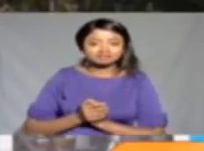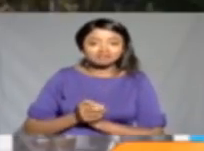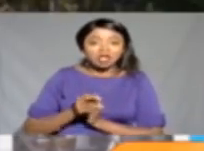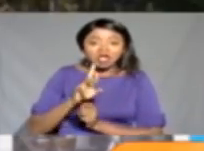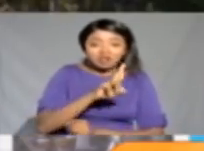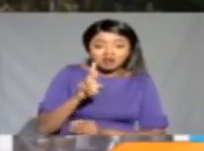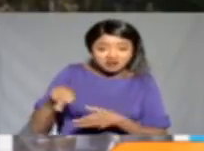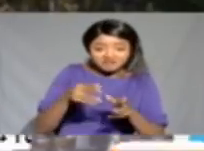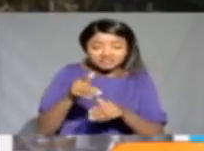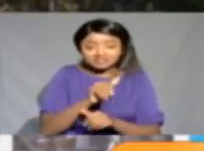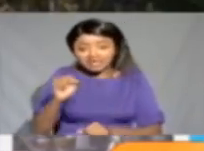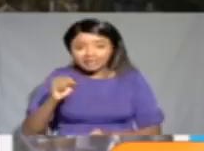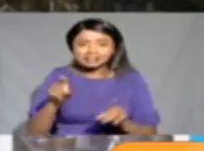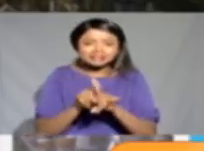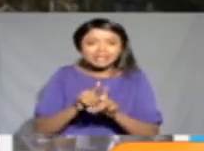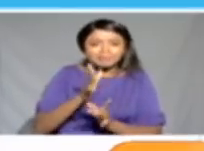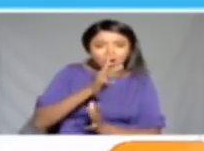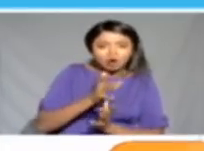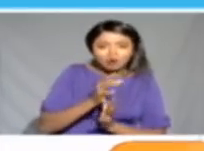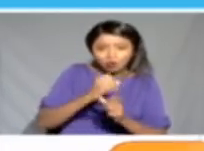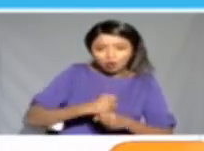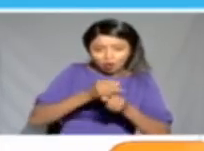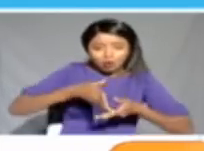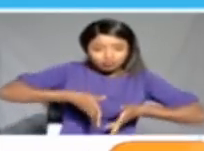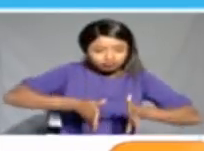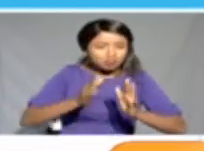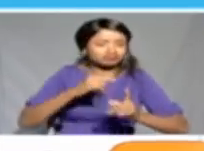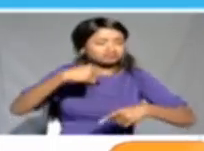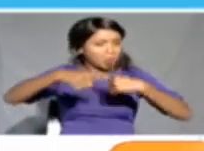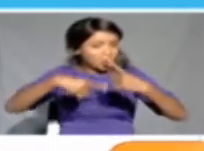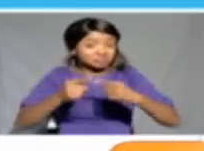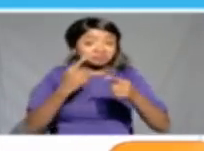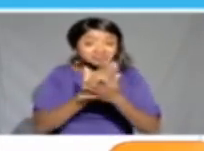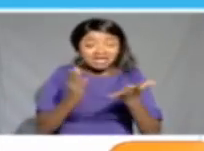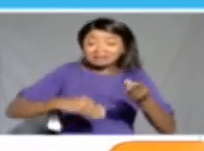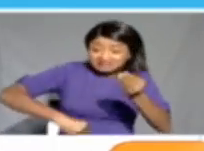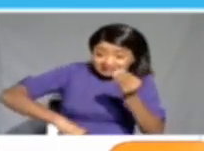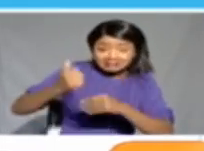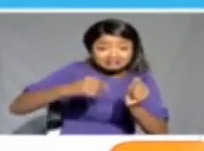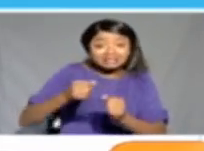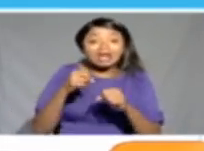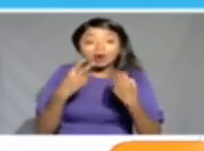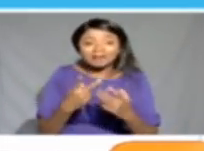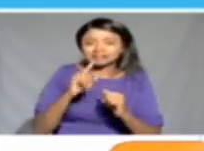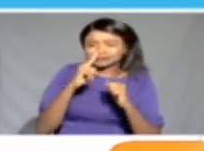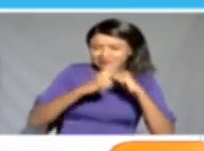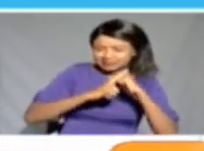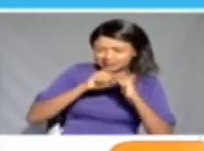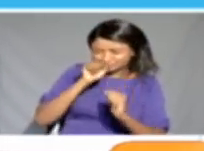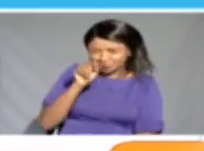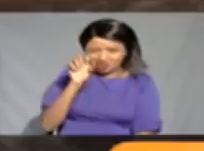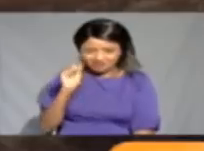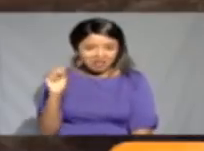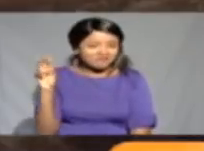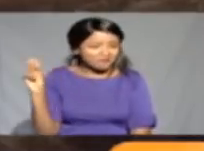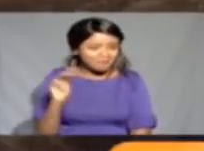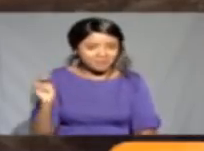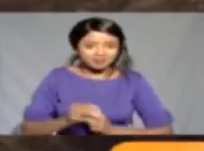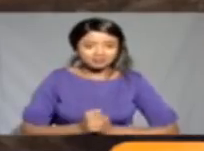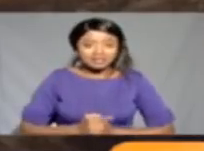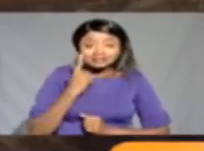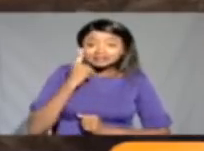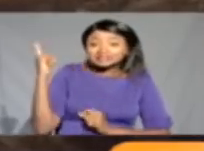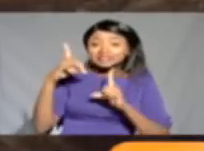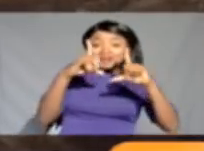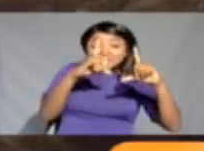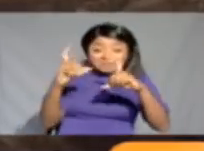Riverside and Ngong Road are ongoing, with some still selling at 6.5 million shillings per unit. Pictures on